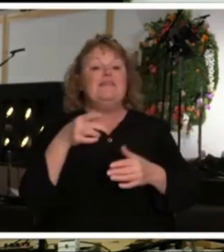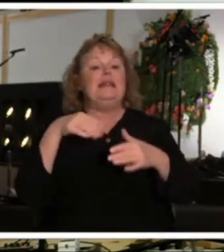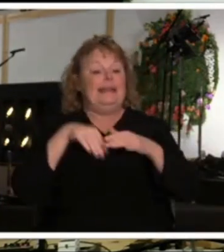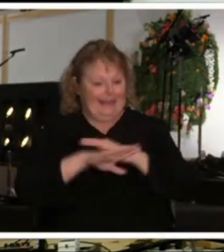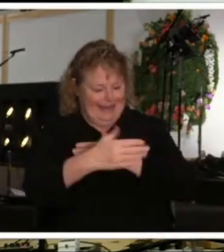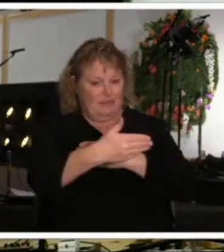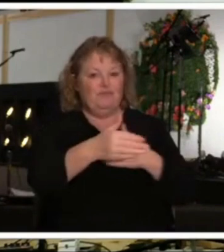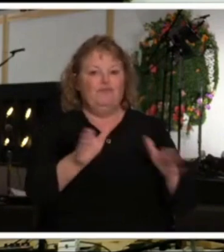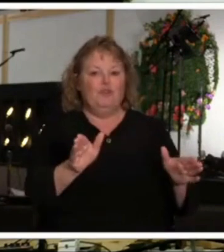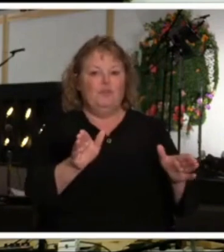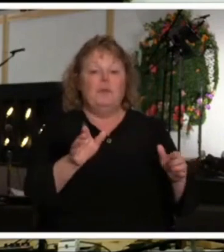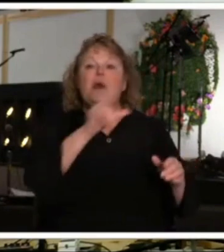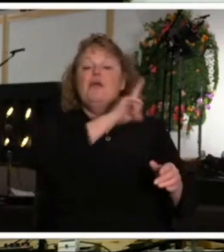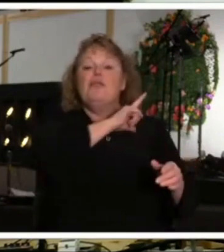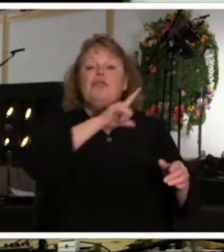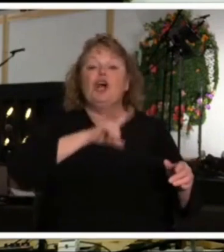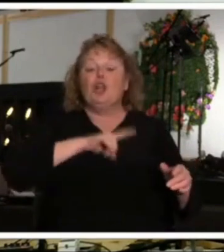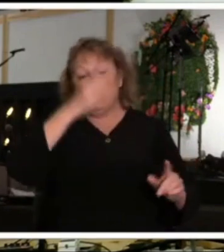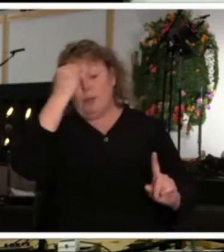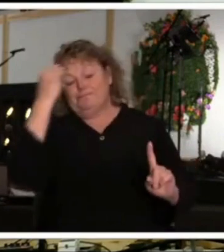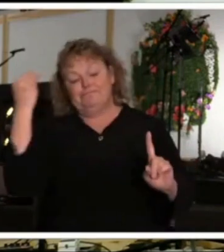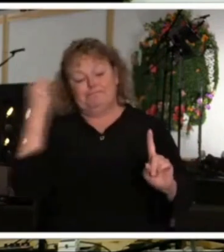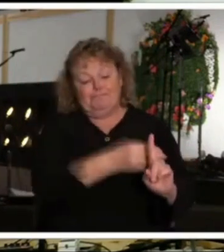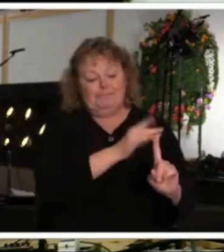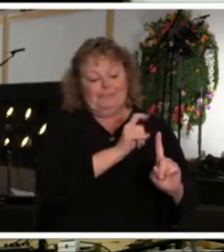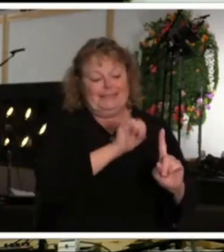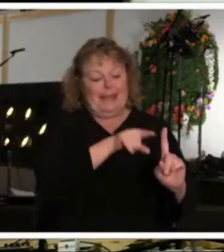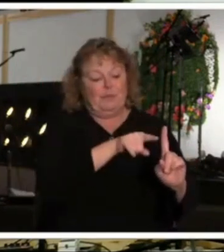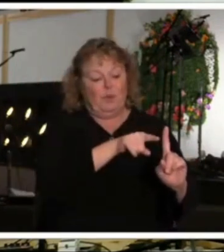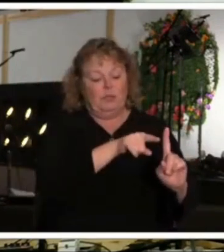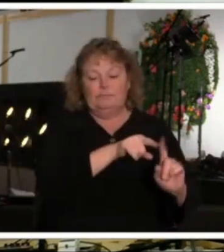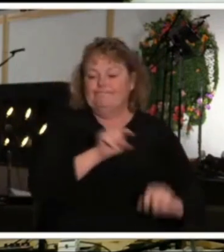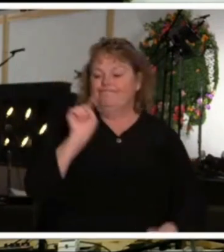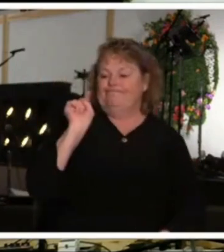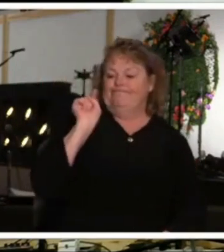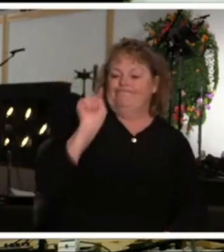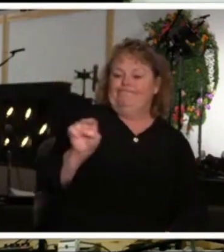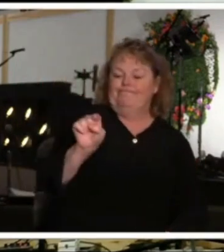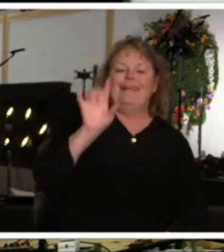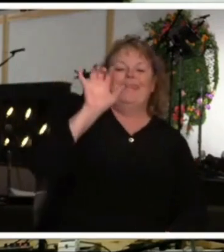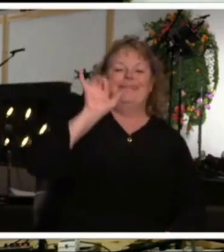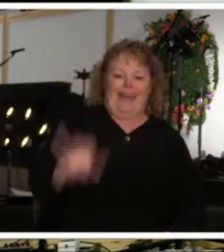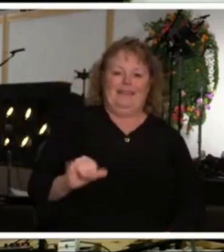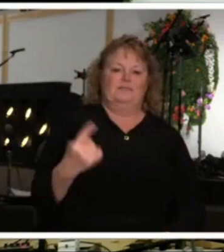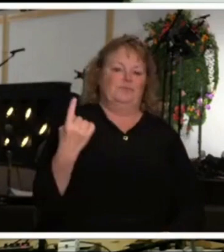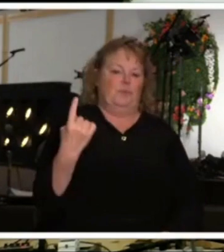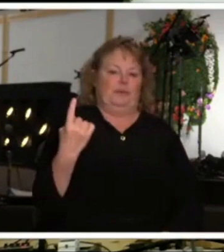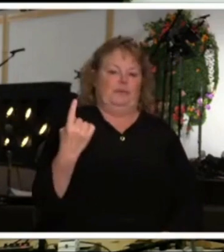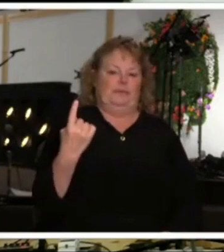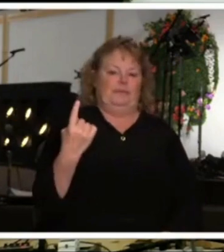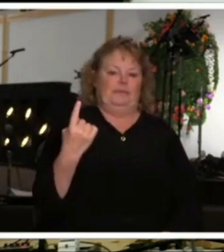room and the Lord said, he is the one.